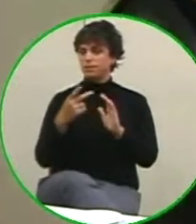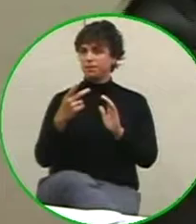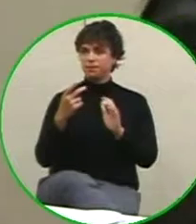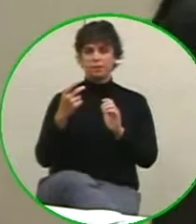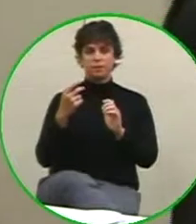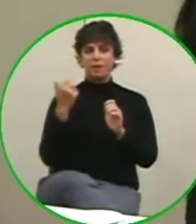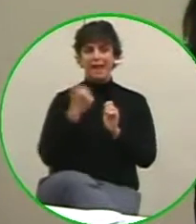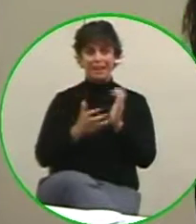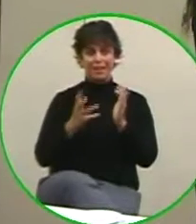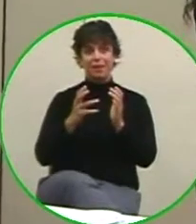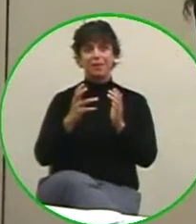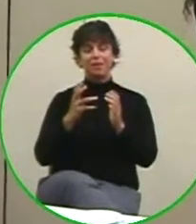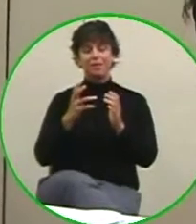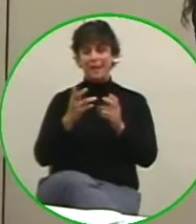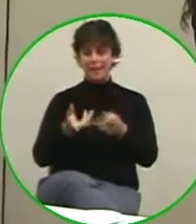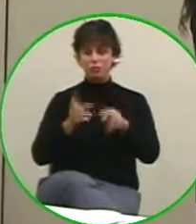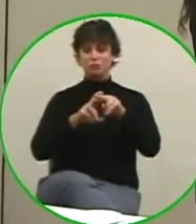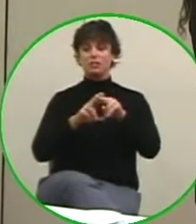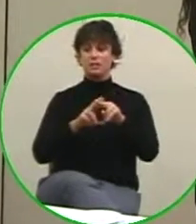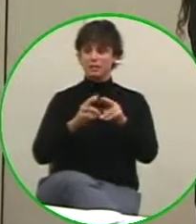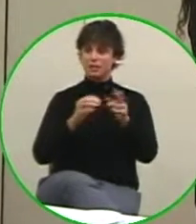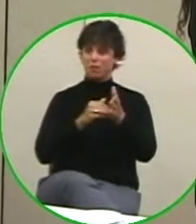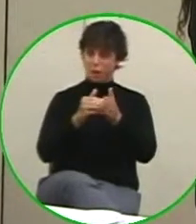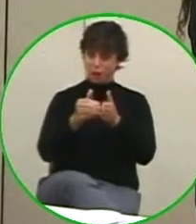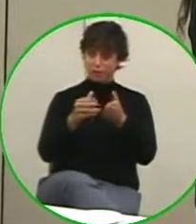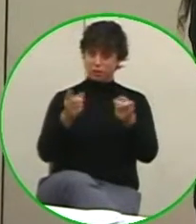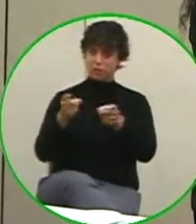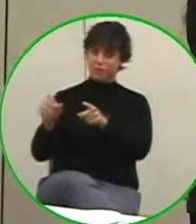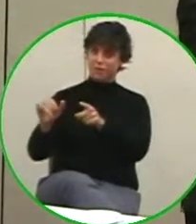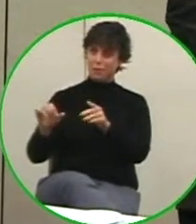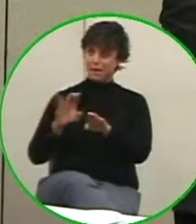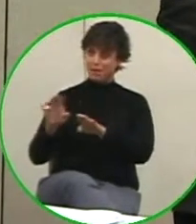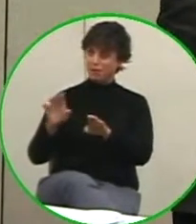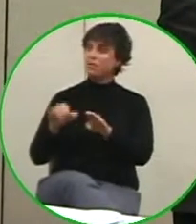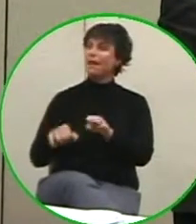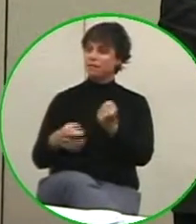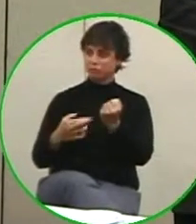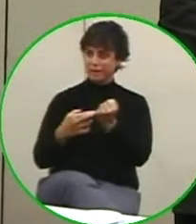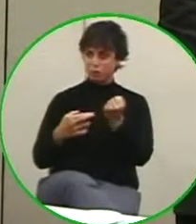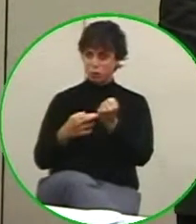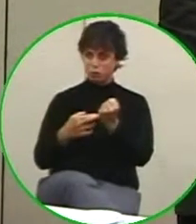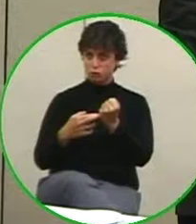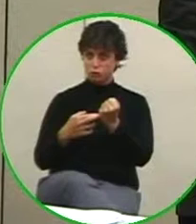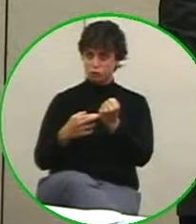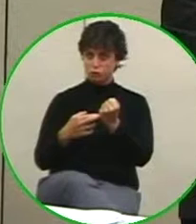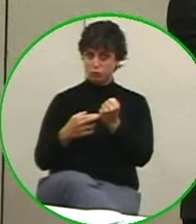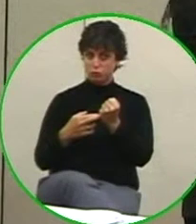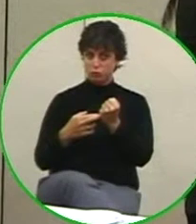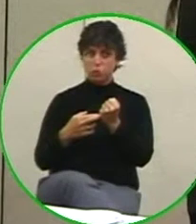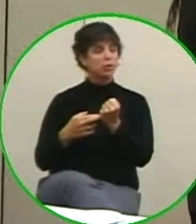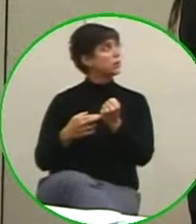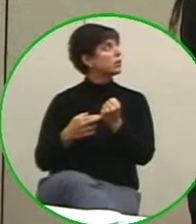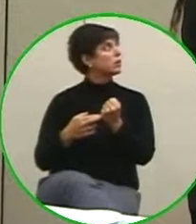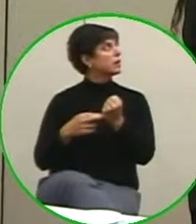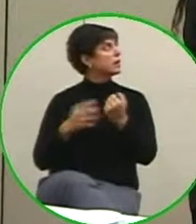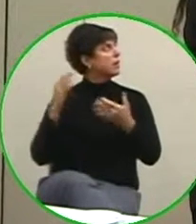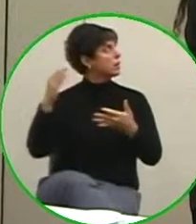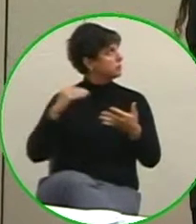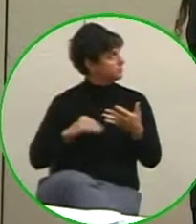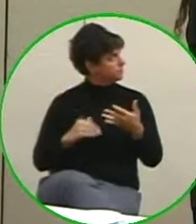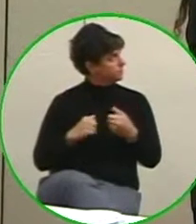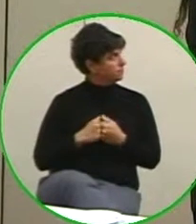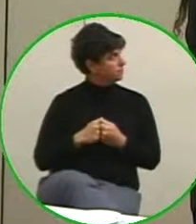Anything that increases the probability or frequency of a behavior is a reinforcer. Now let's go down